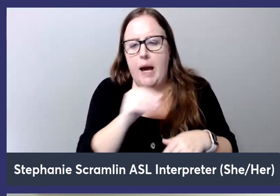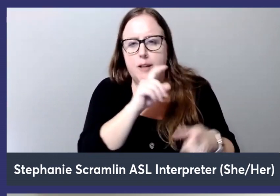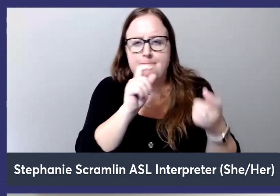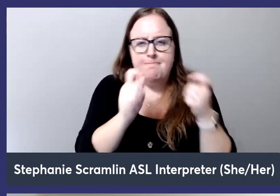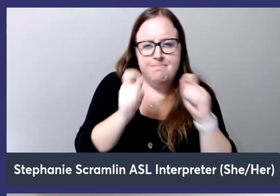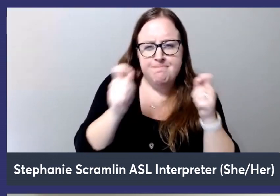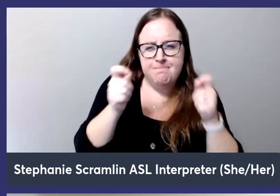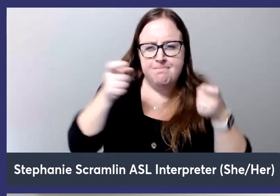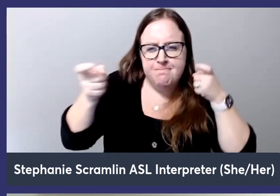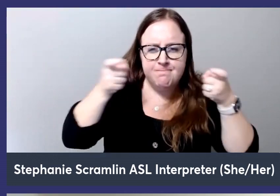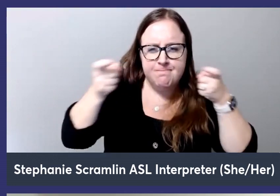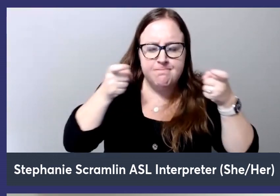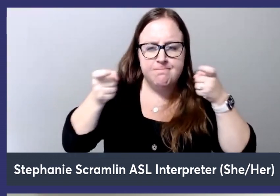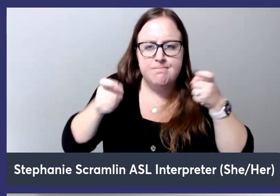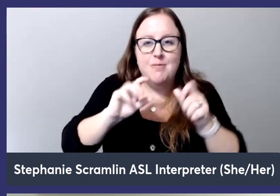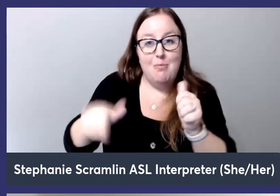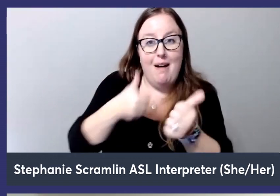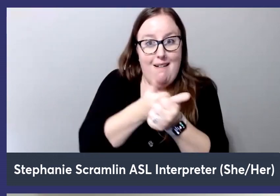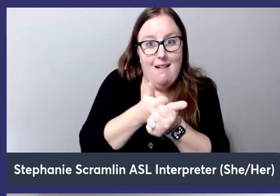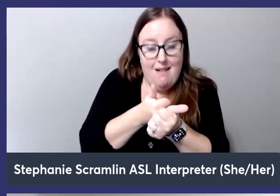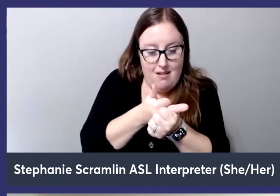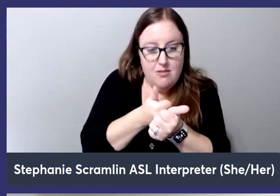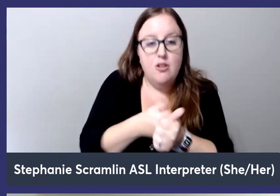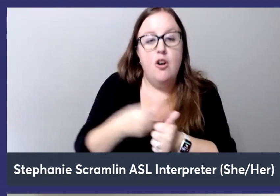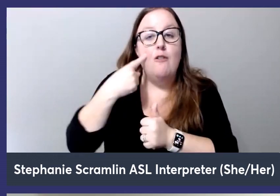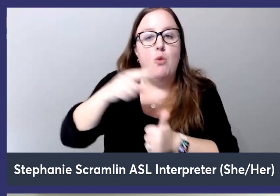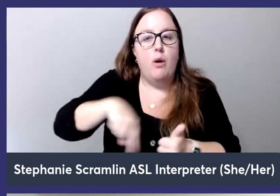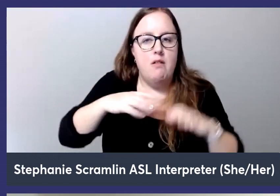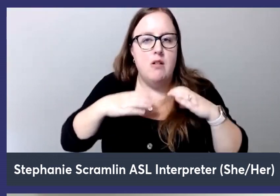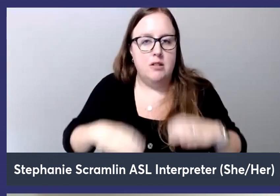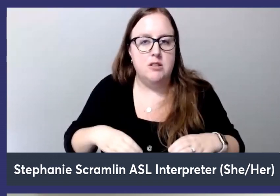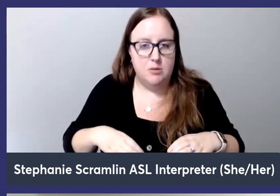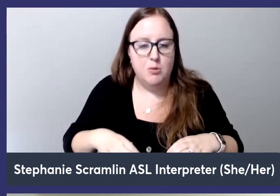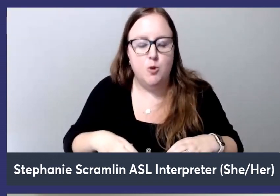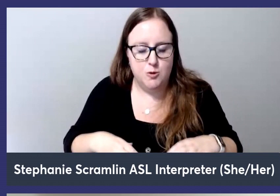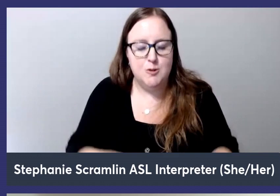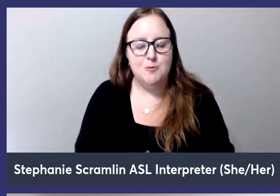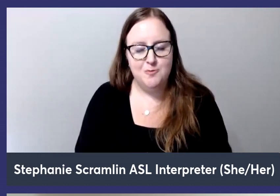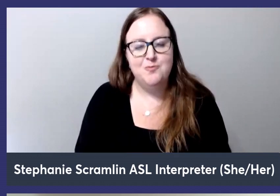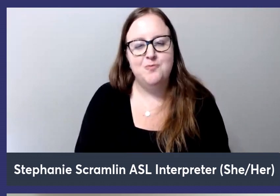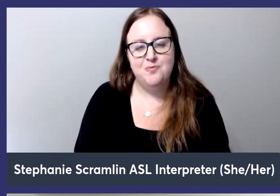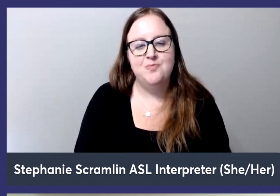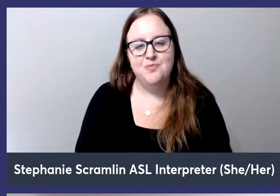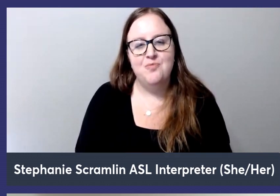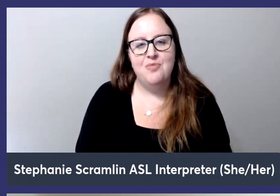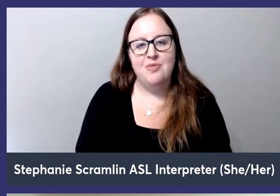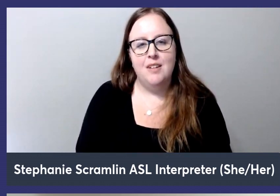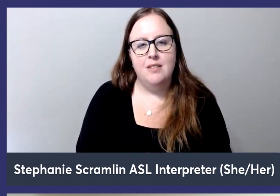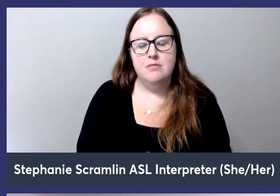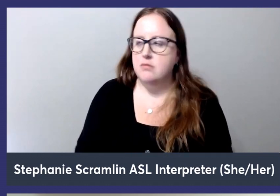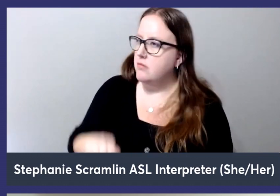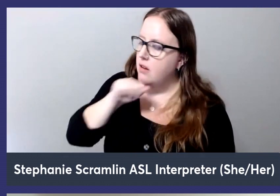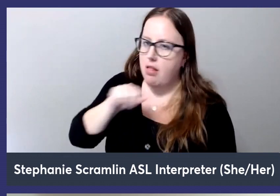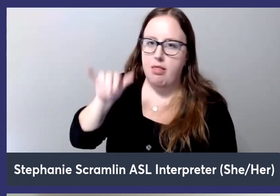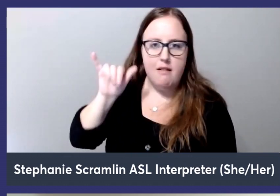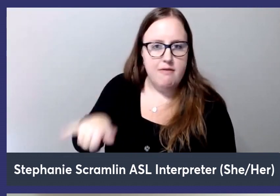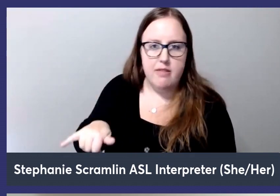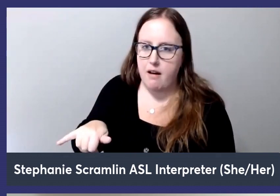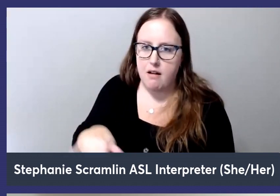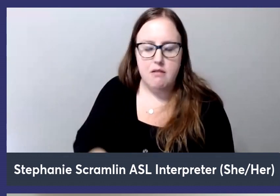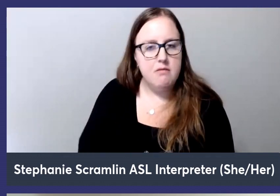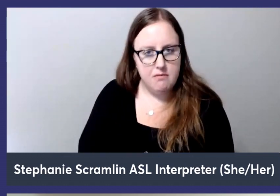orchestration behind the scenes on behalf of our customers, comes into play. I love that.